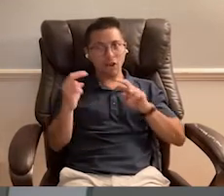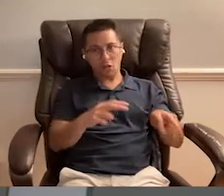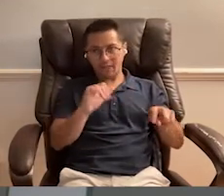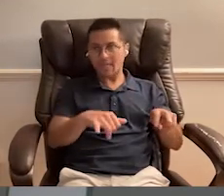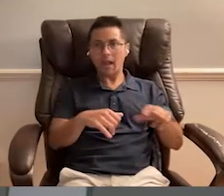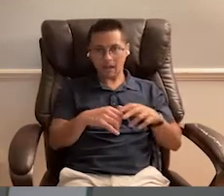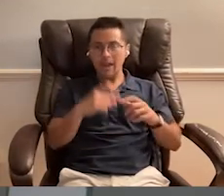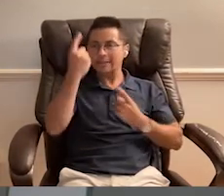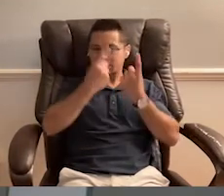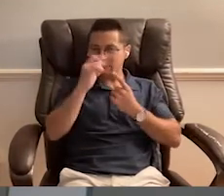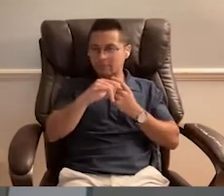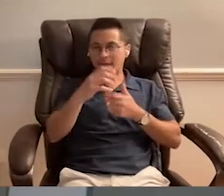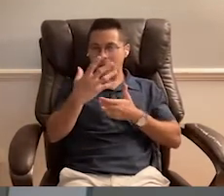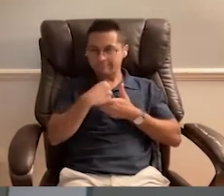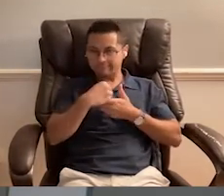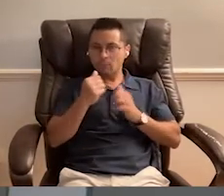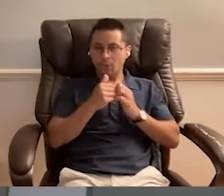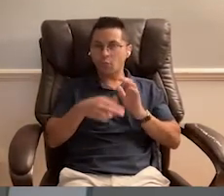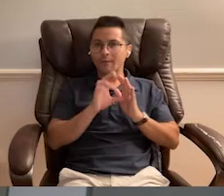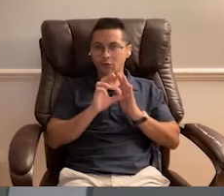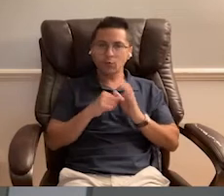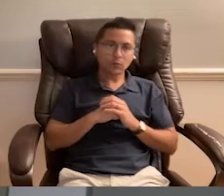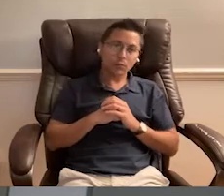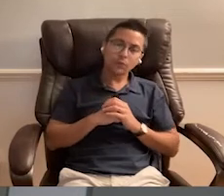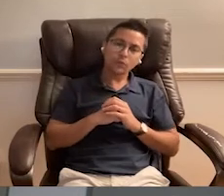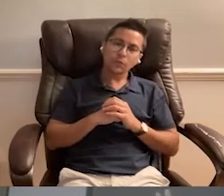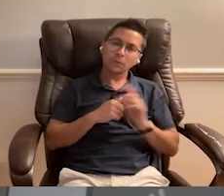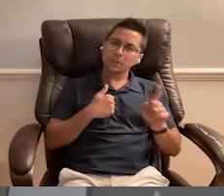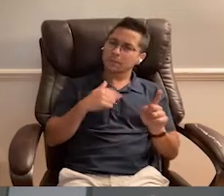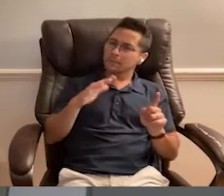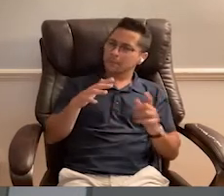we are definitely gonna take a look at that and consider it in our review.